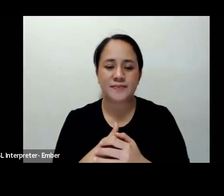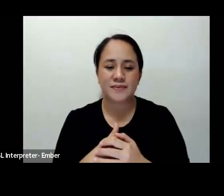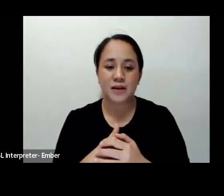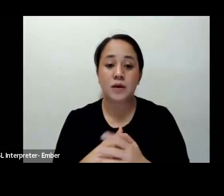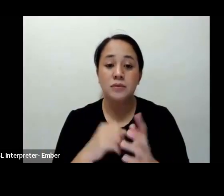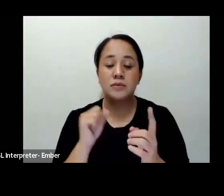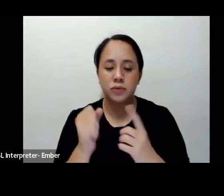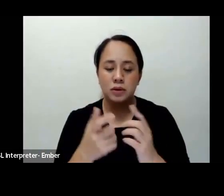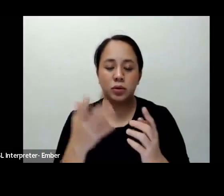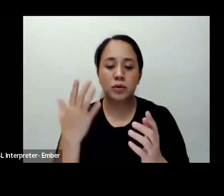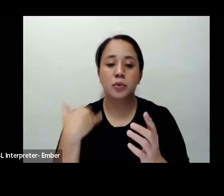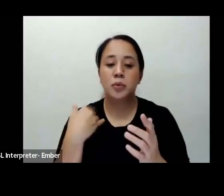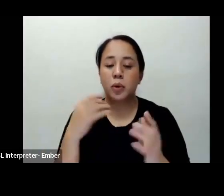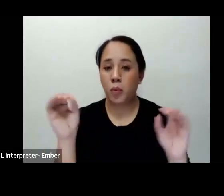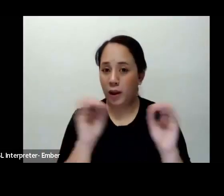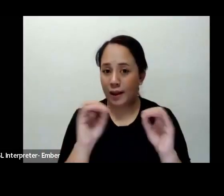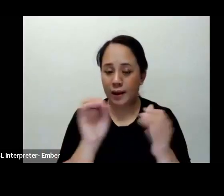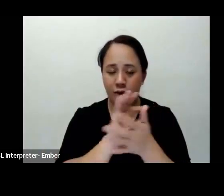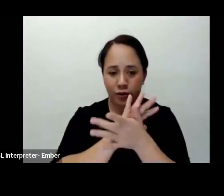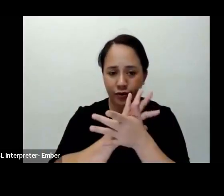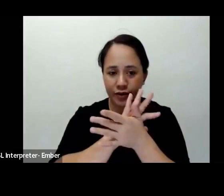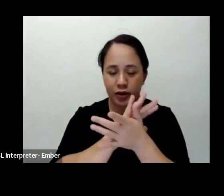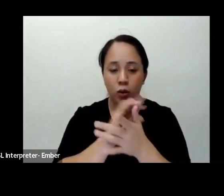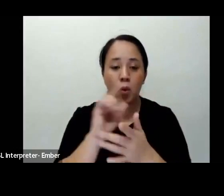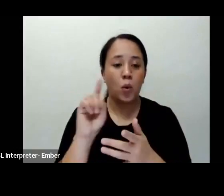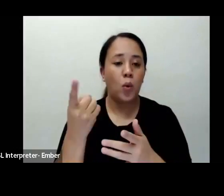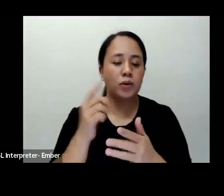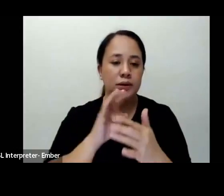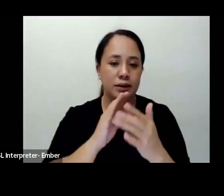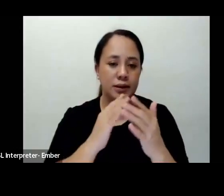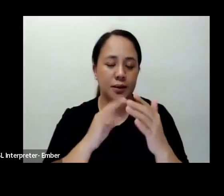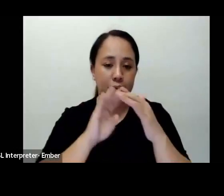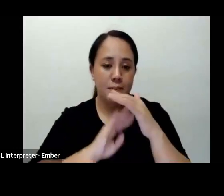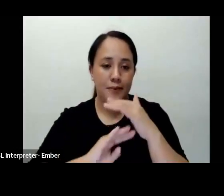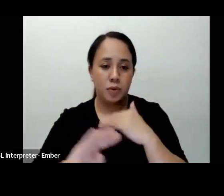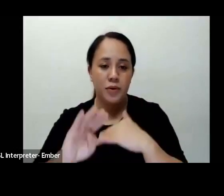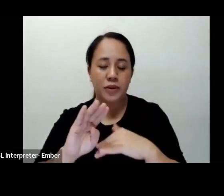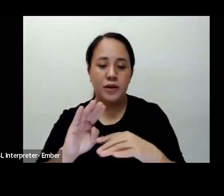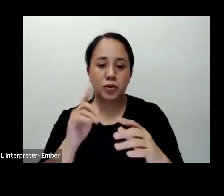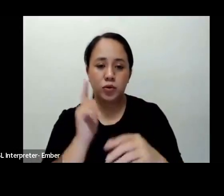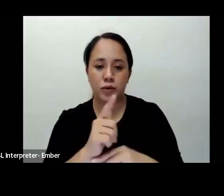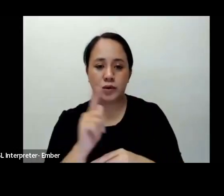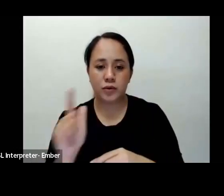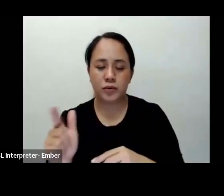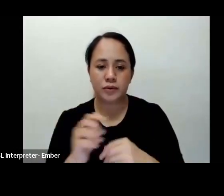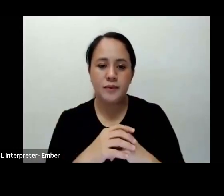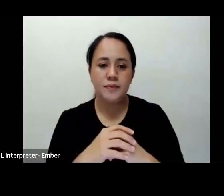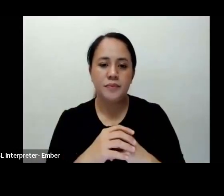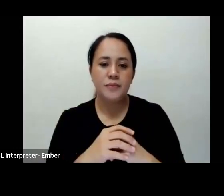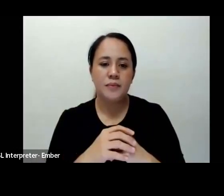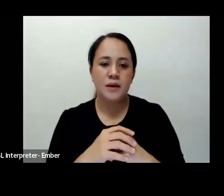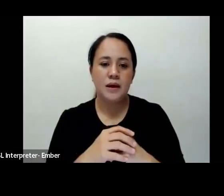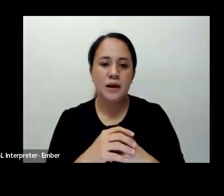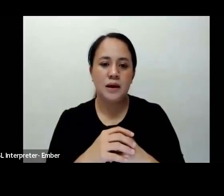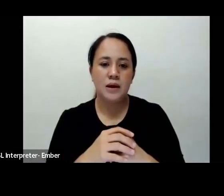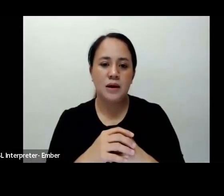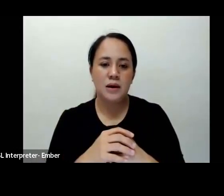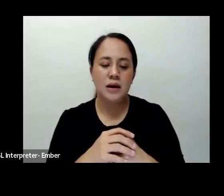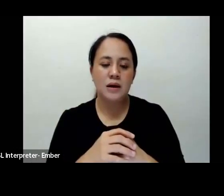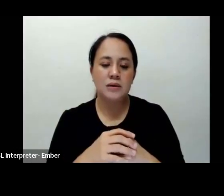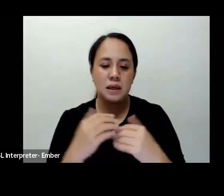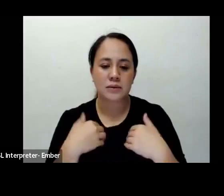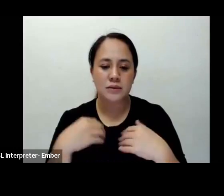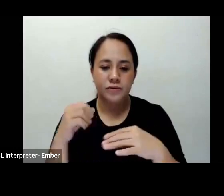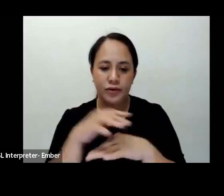setting where there was no COVID. It was only the births in 2020 that in December 2020 that were